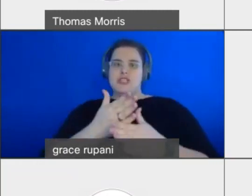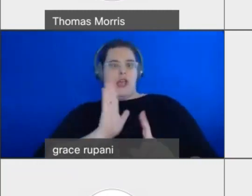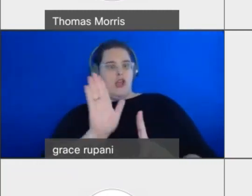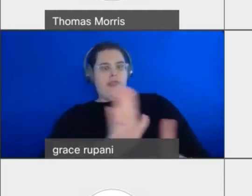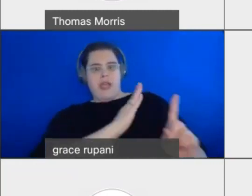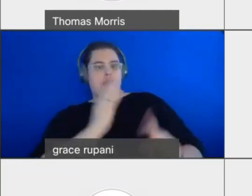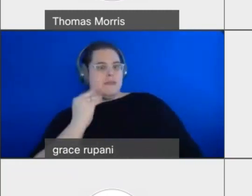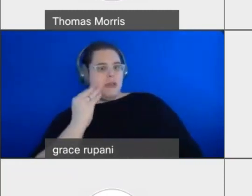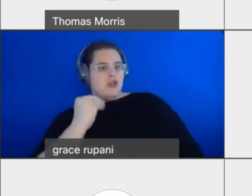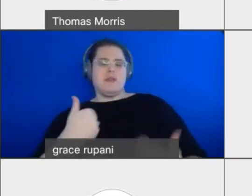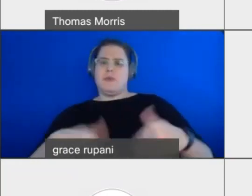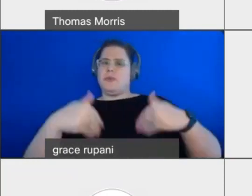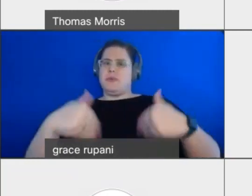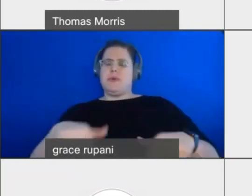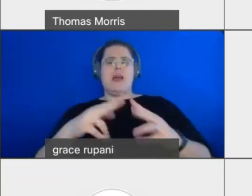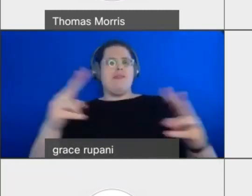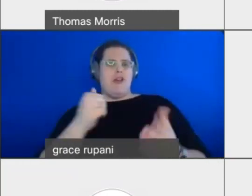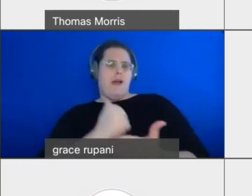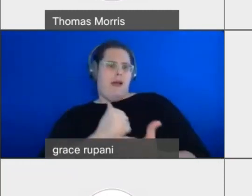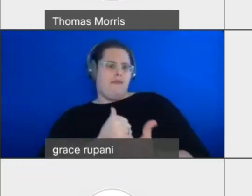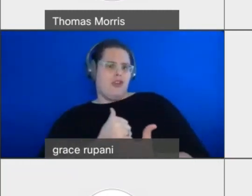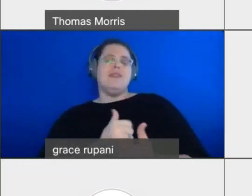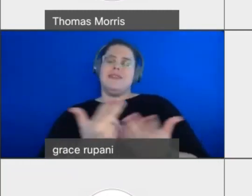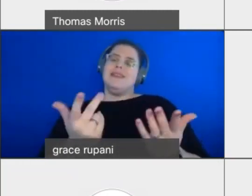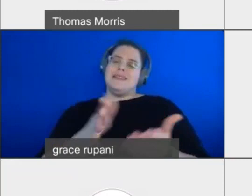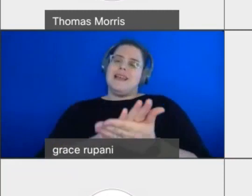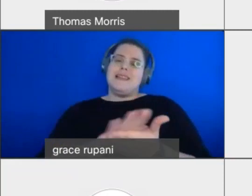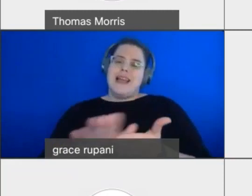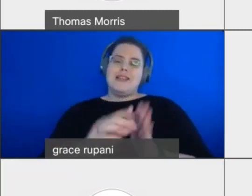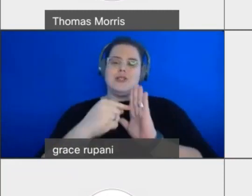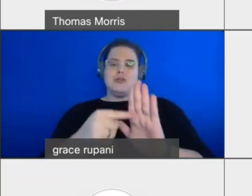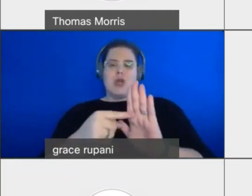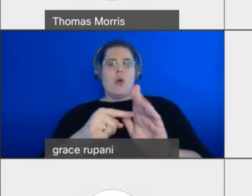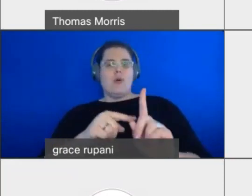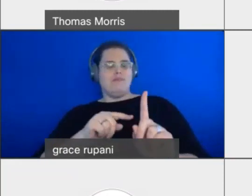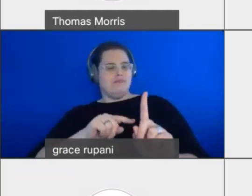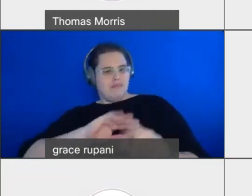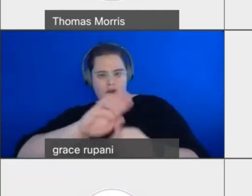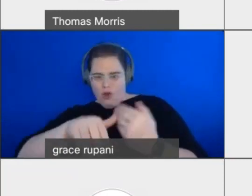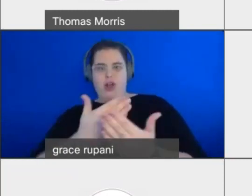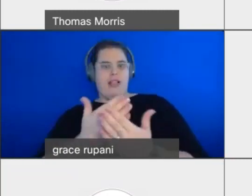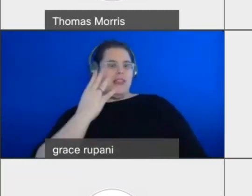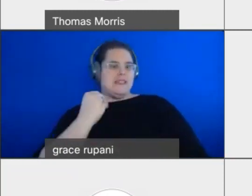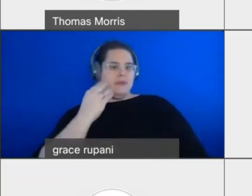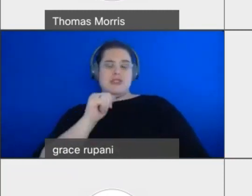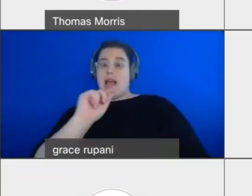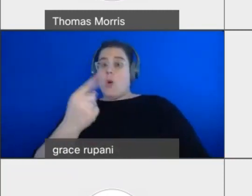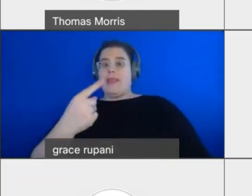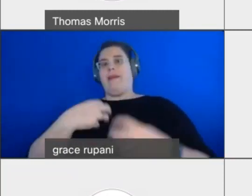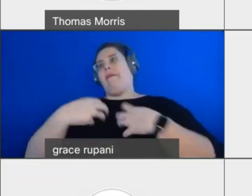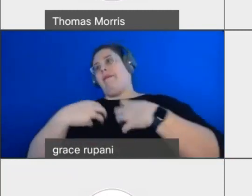helpful. It's nice to share all sides of how things are going, not just the frustrations.